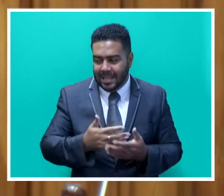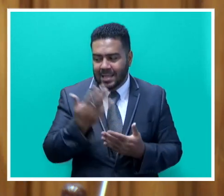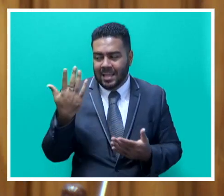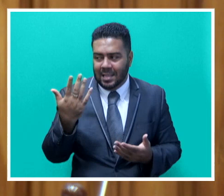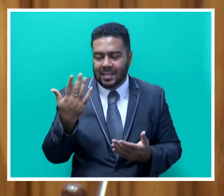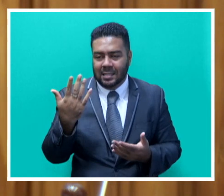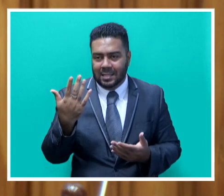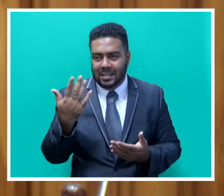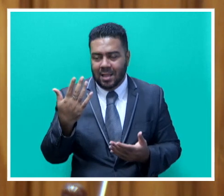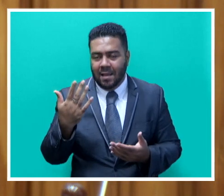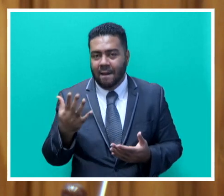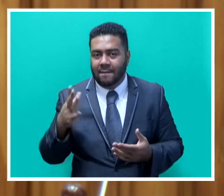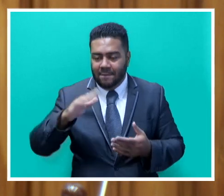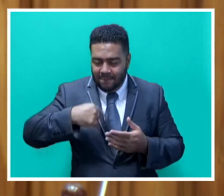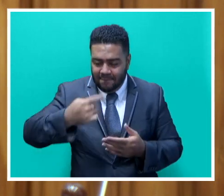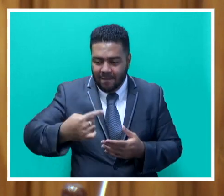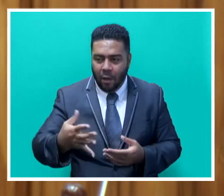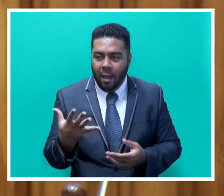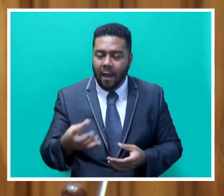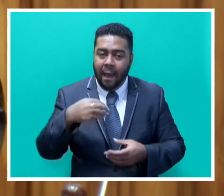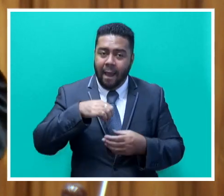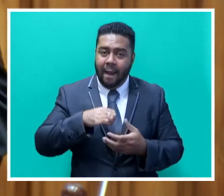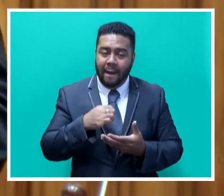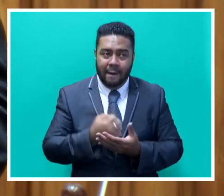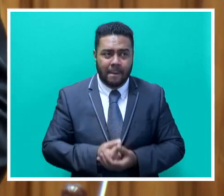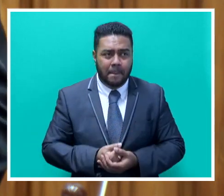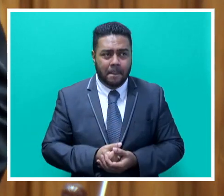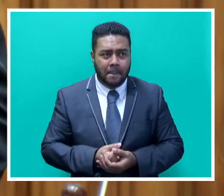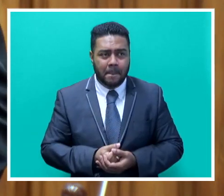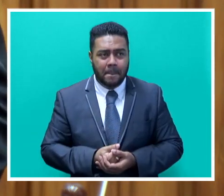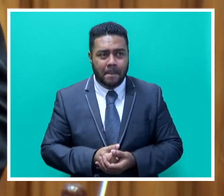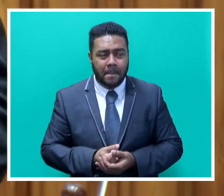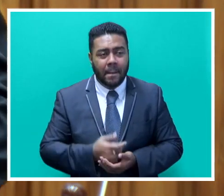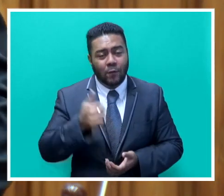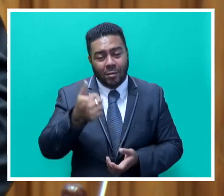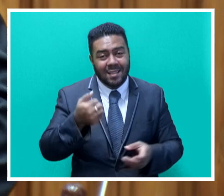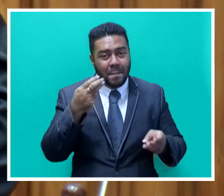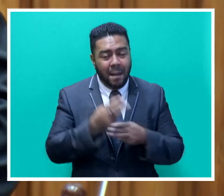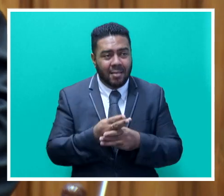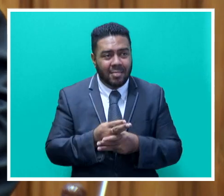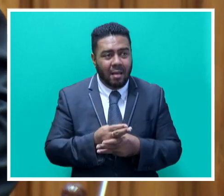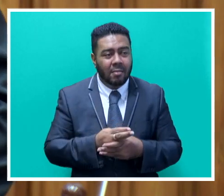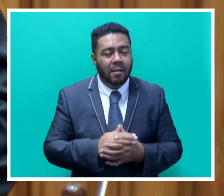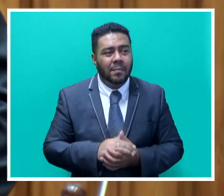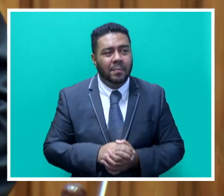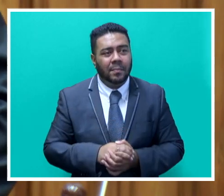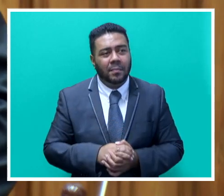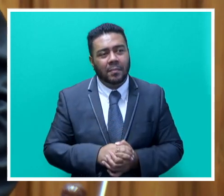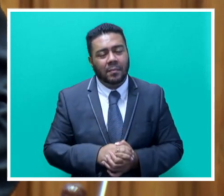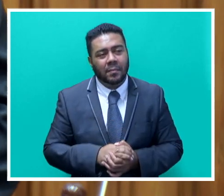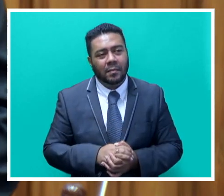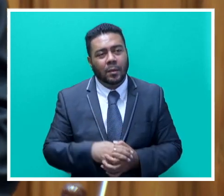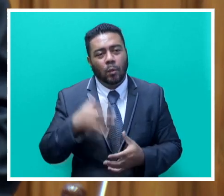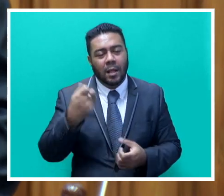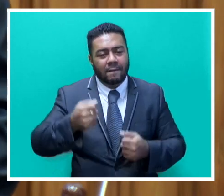recovery. Furthermore, while there is evidence that previous infection confers immunity for at least 6 months, immunity from previous infection will have